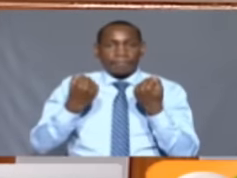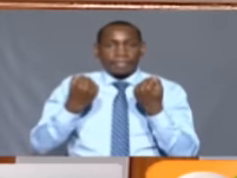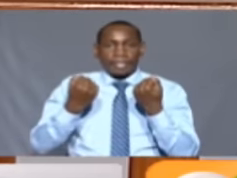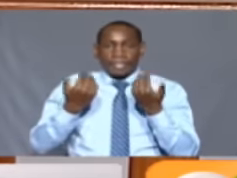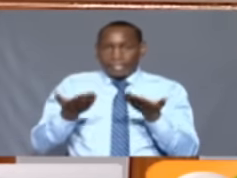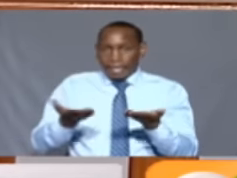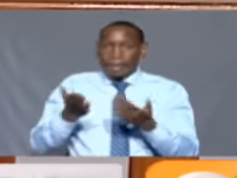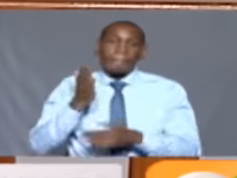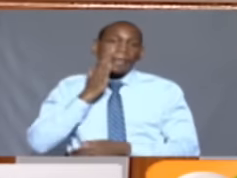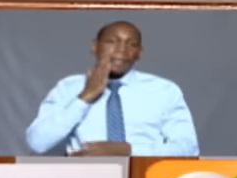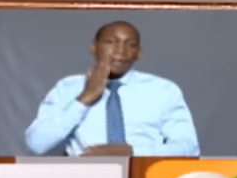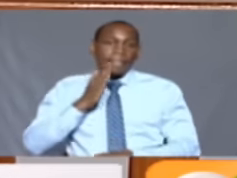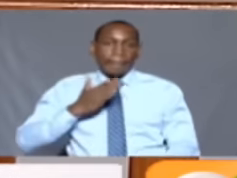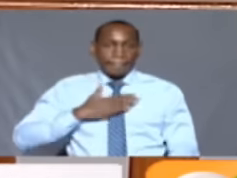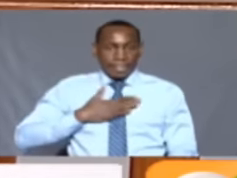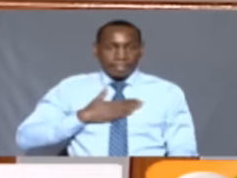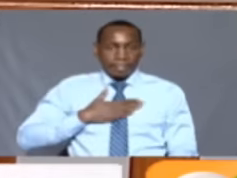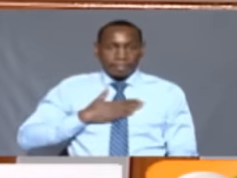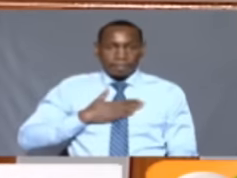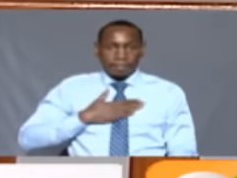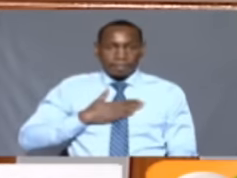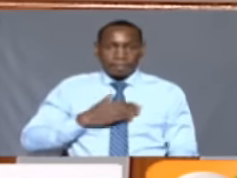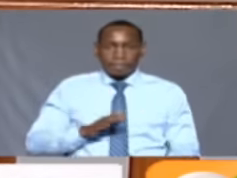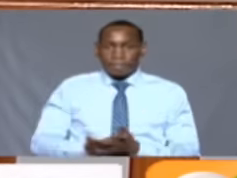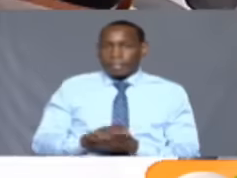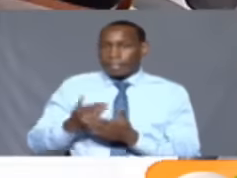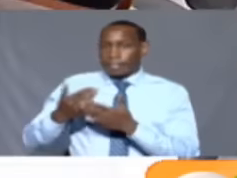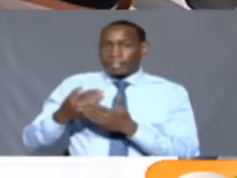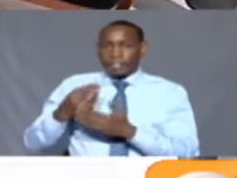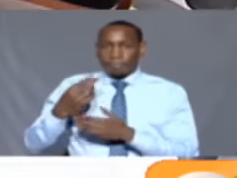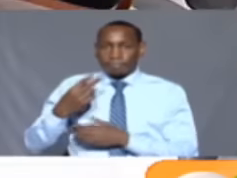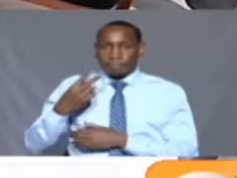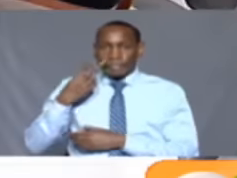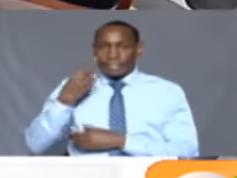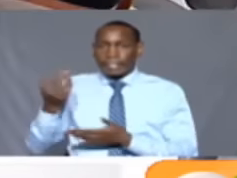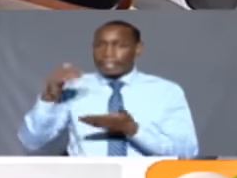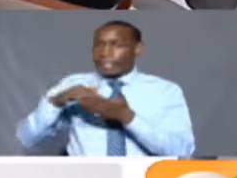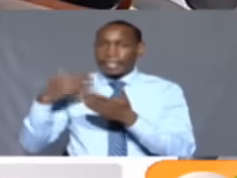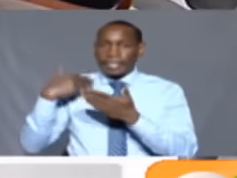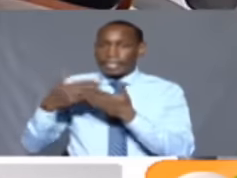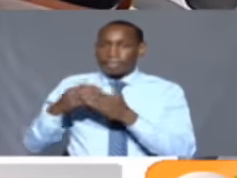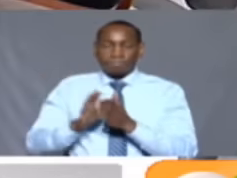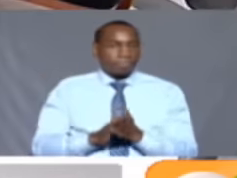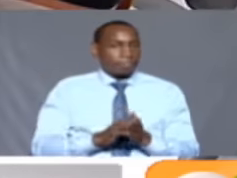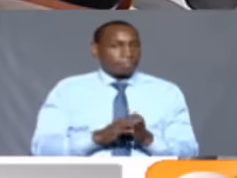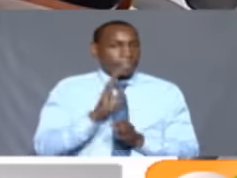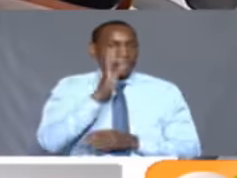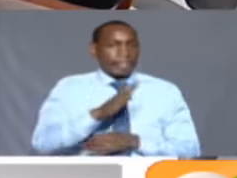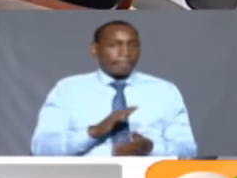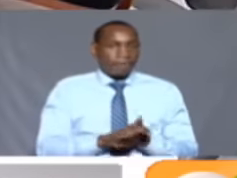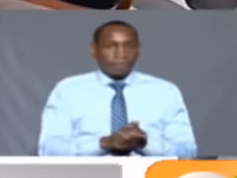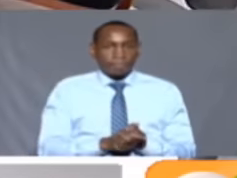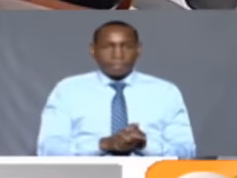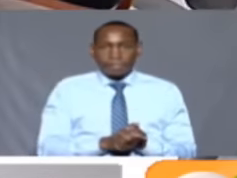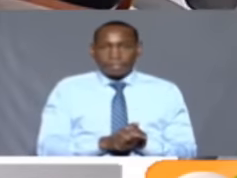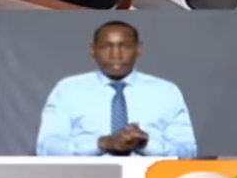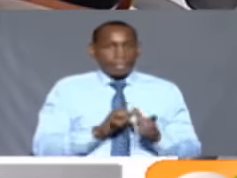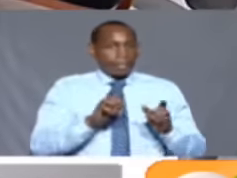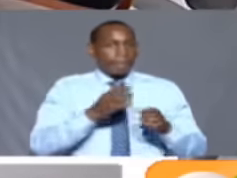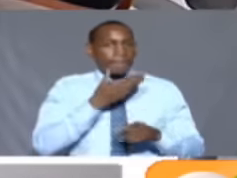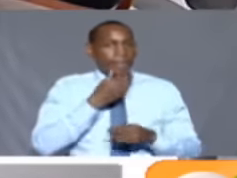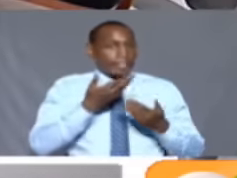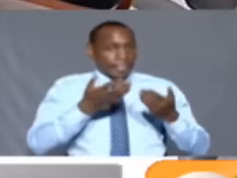my mom. Have you ever seen him since? Not really. You'd never. And he doesn't even know